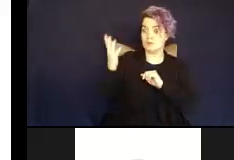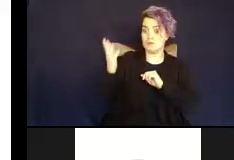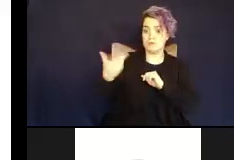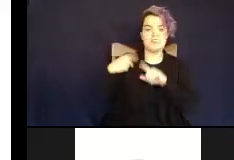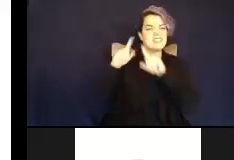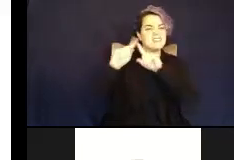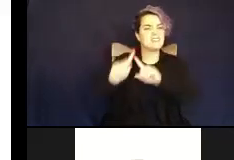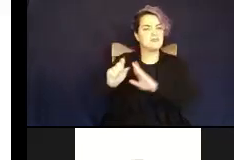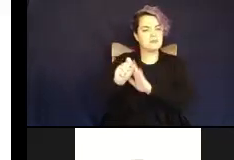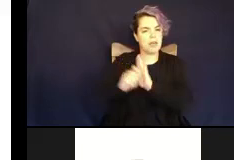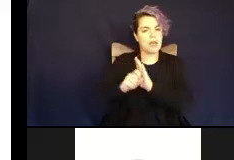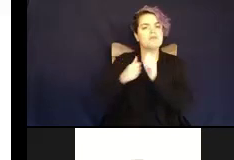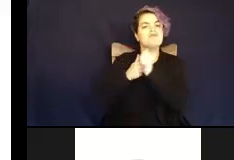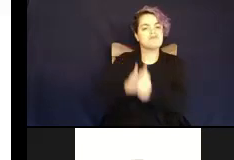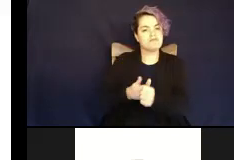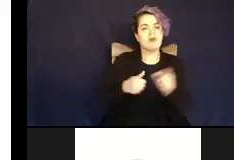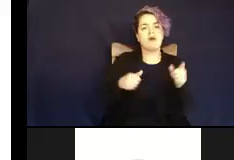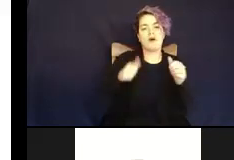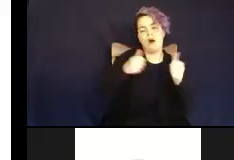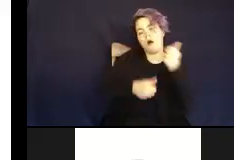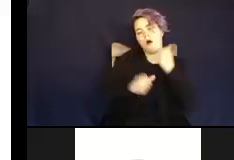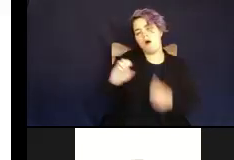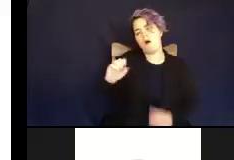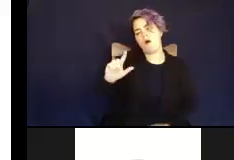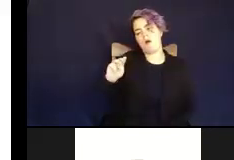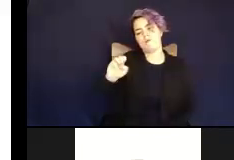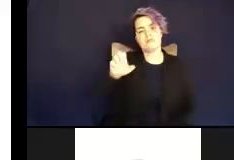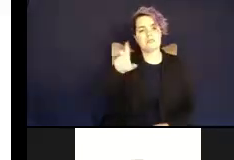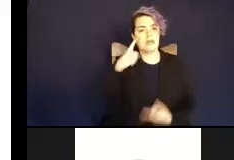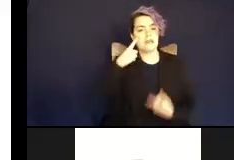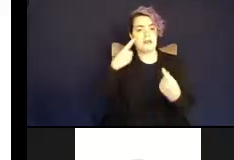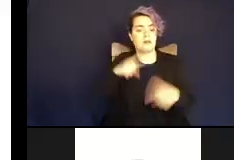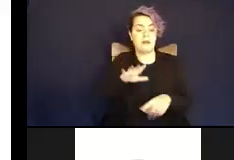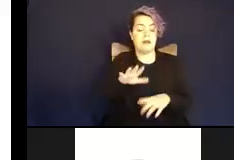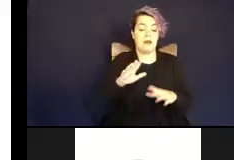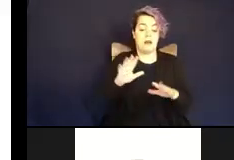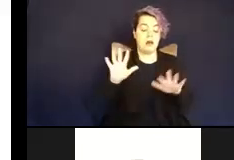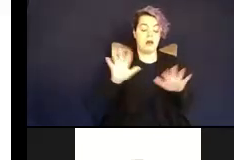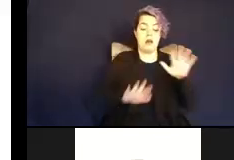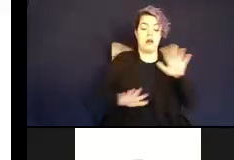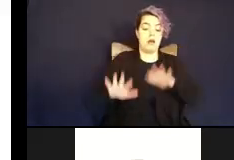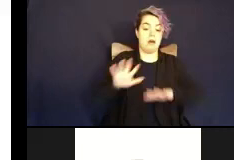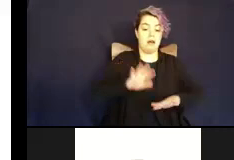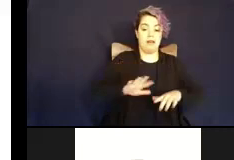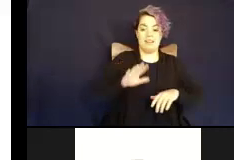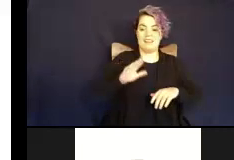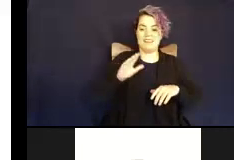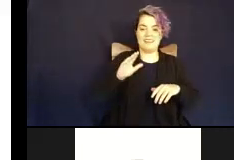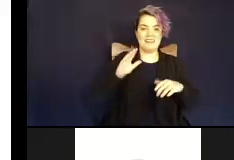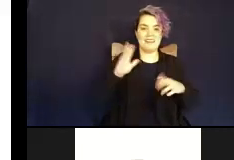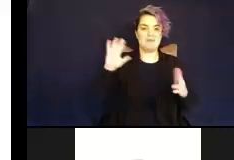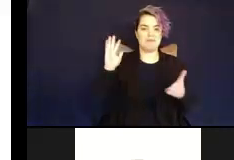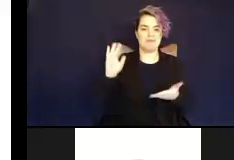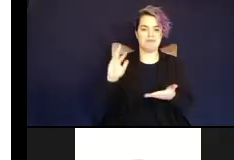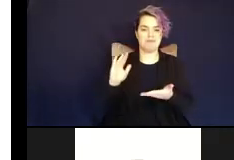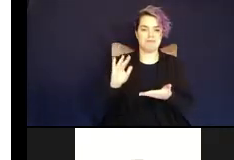Olmstead settlements, consent decrees. All of a sudden, things really slowed to a trickle or came to